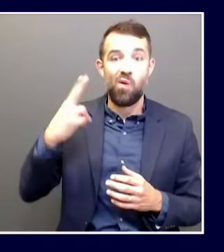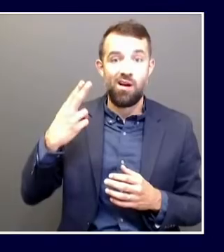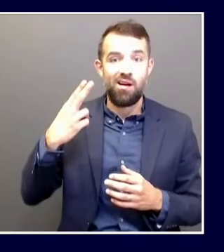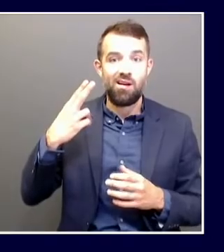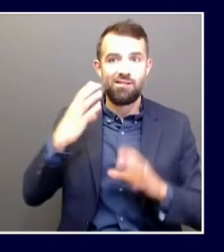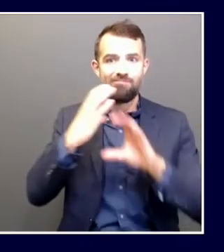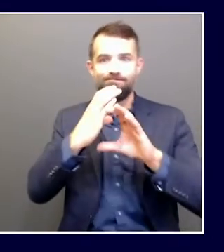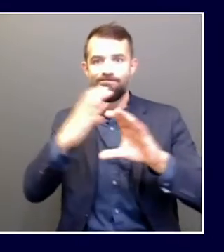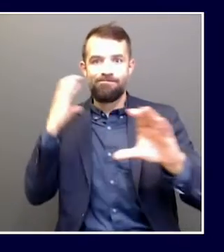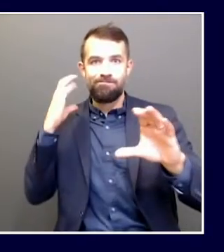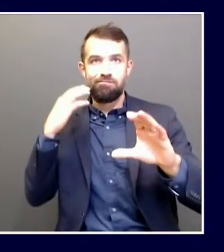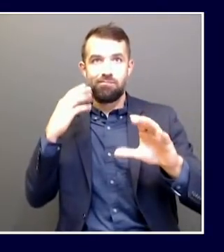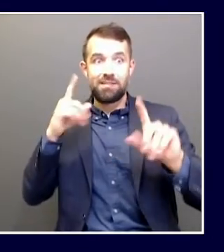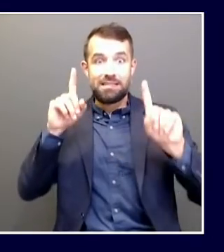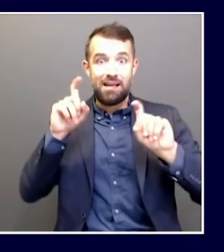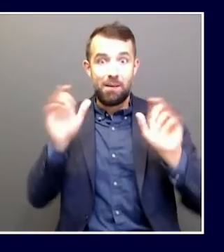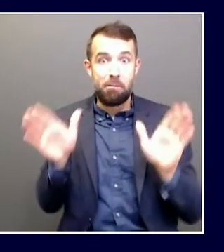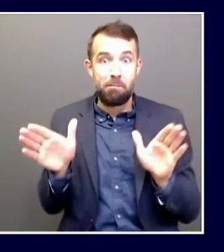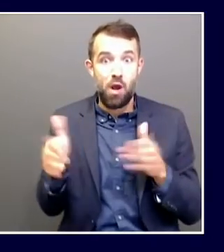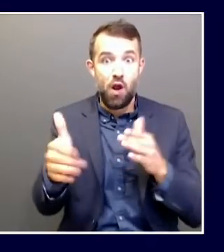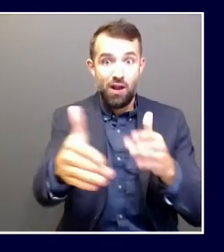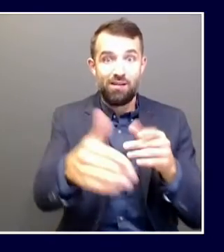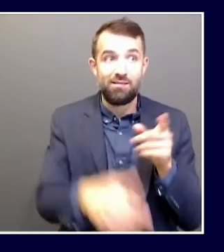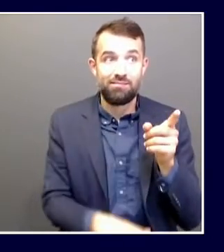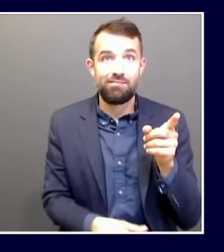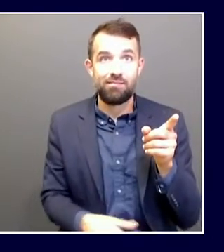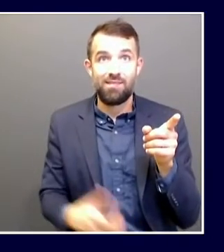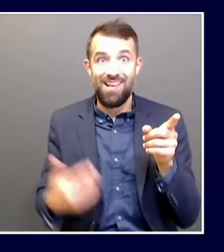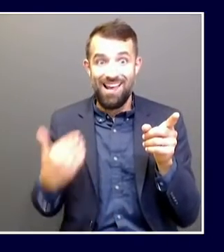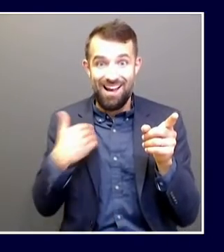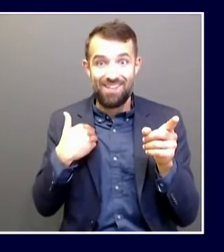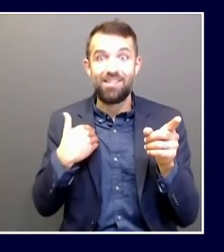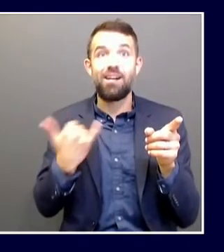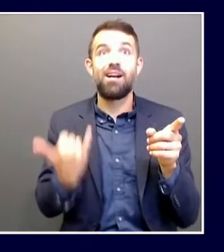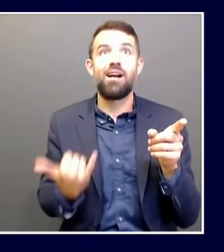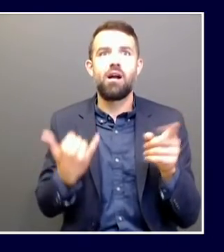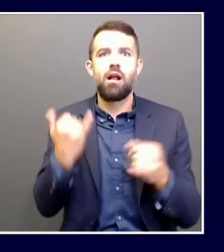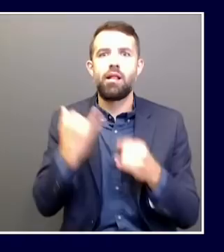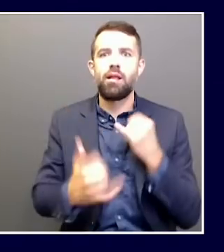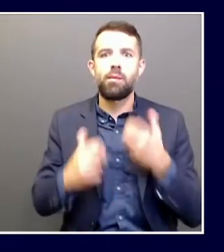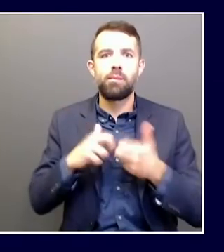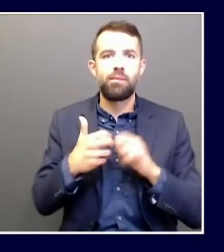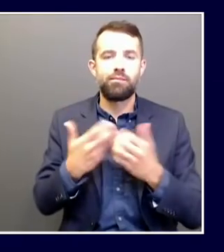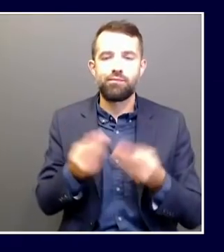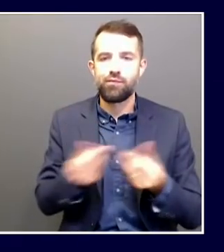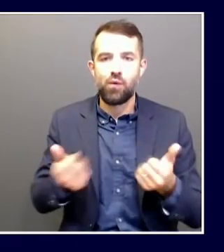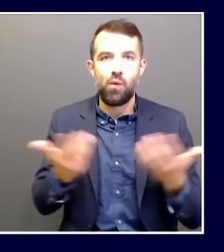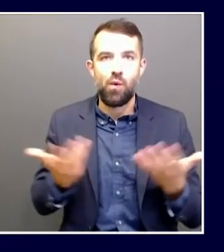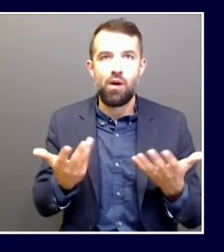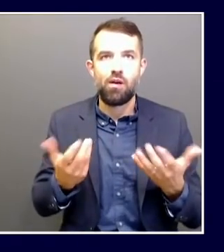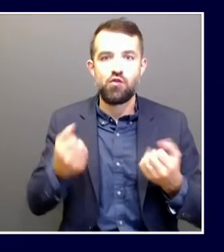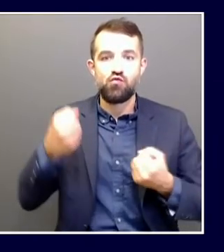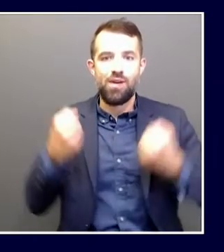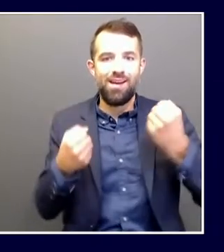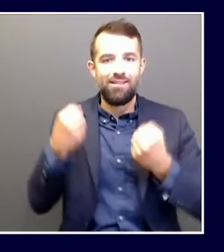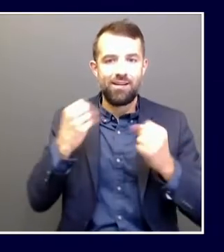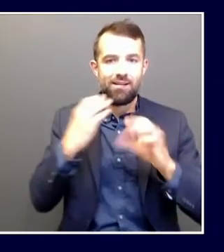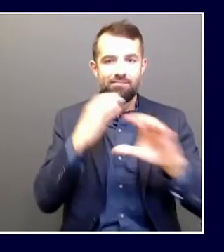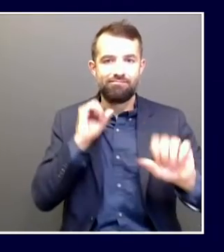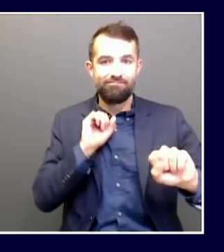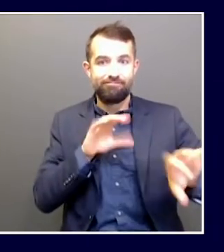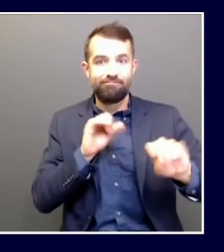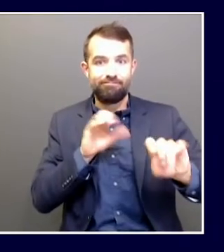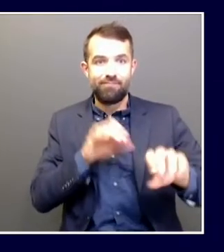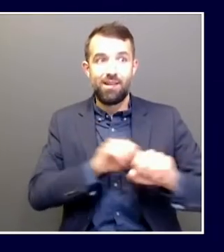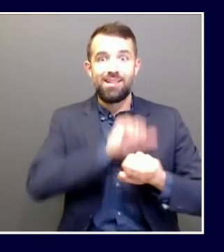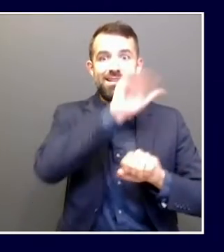of the state where people really need them. Thank you. And one last thing, we are seeing as we